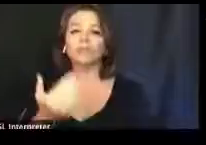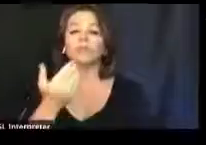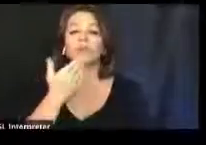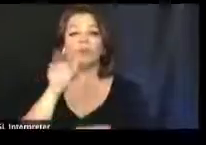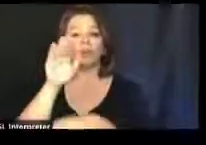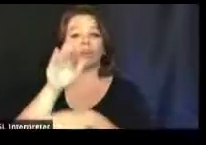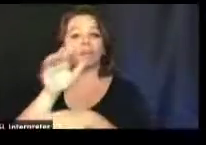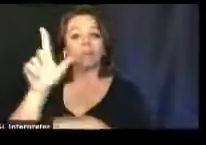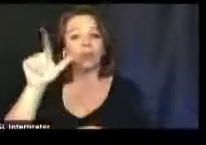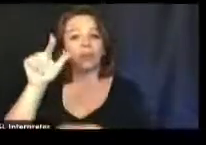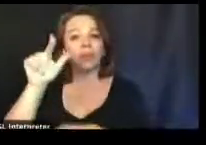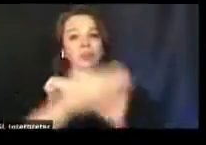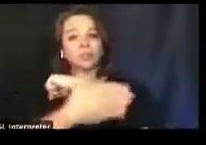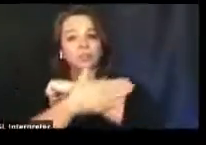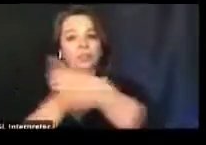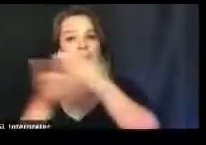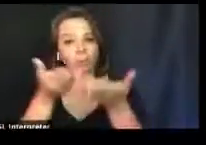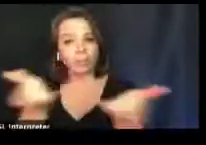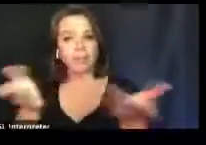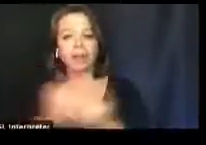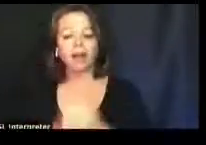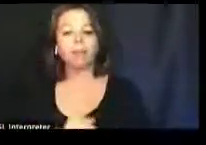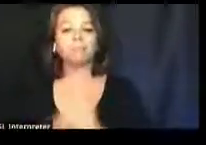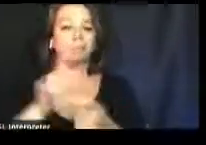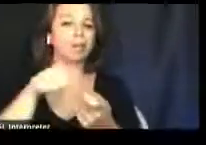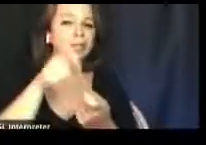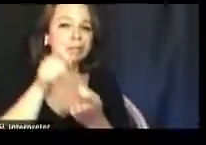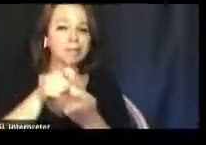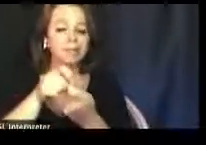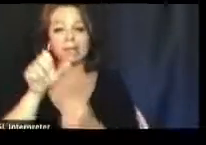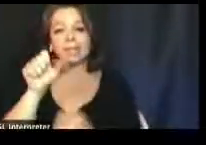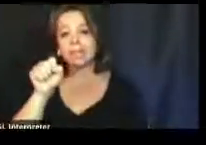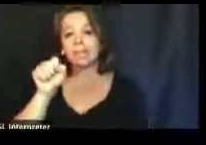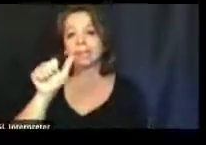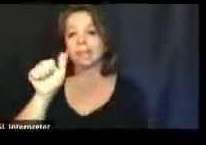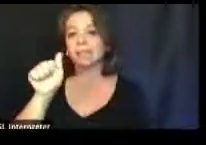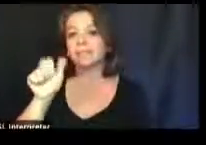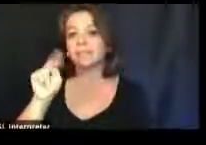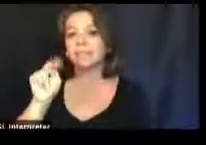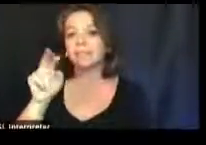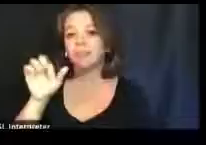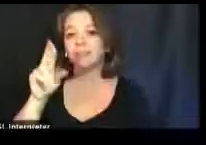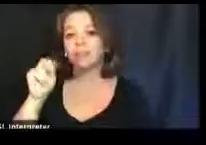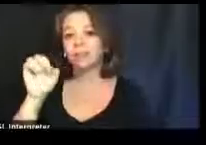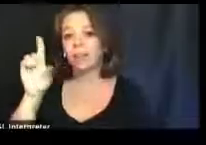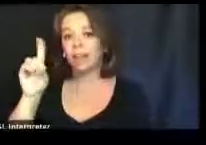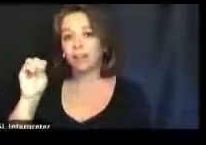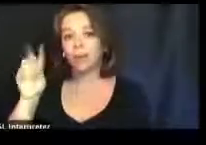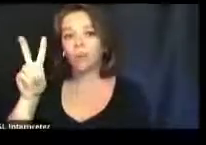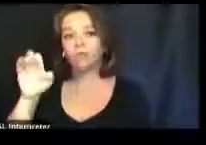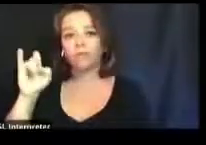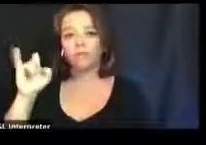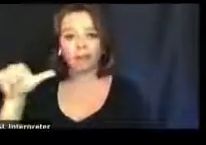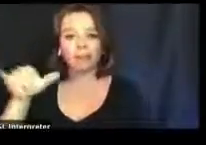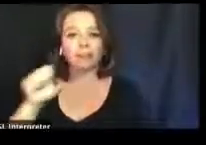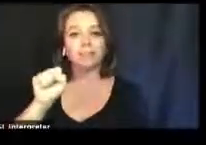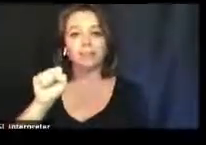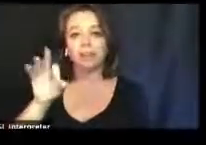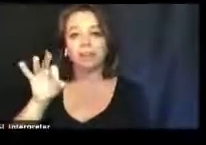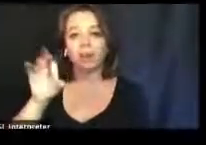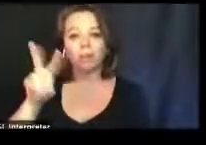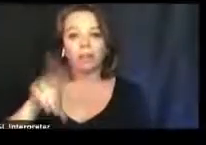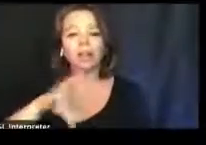Los Angeles County, specifically San Fernando Valley, and more specifically Encino,